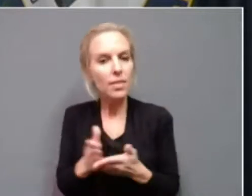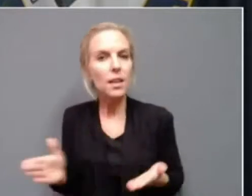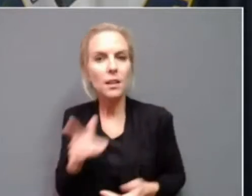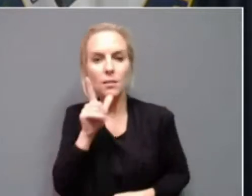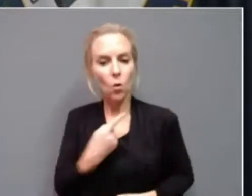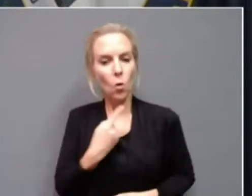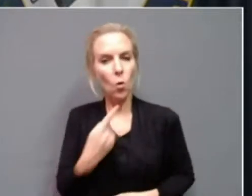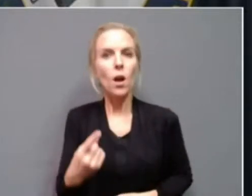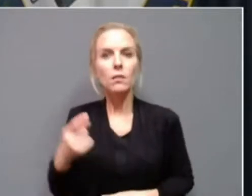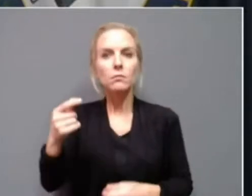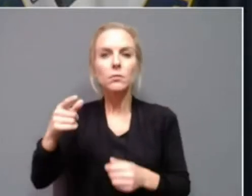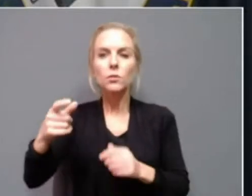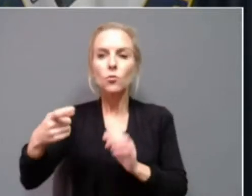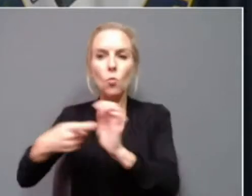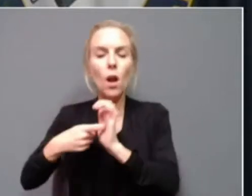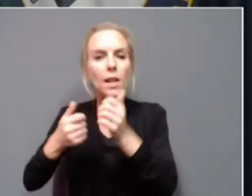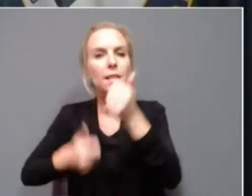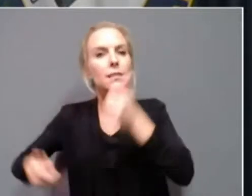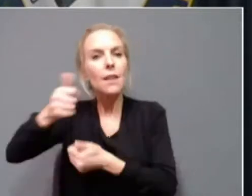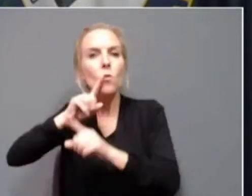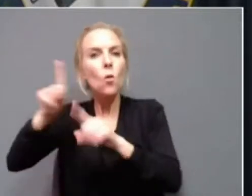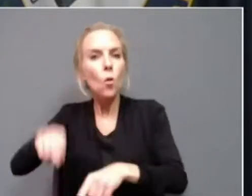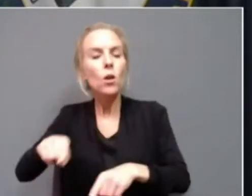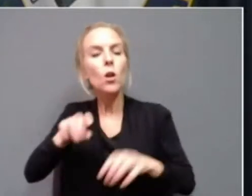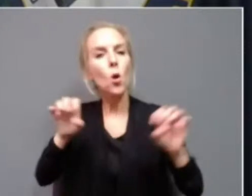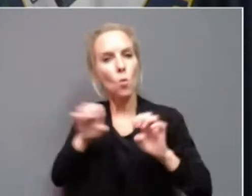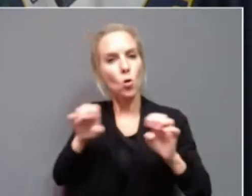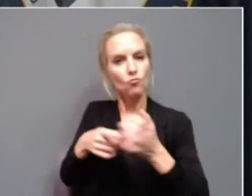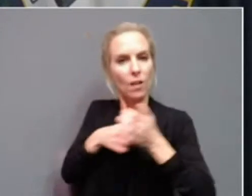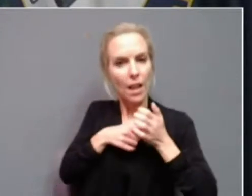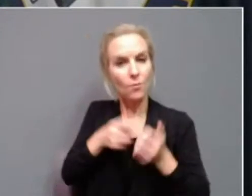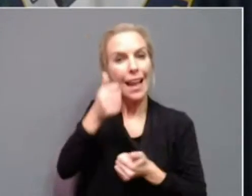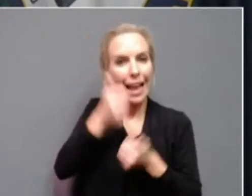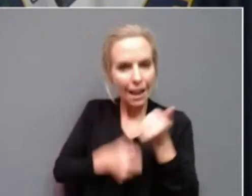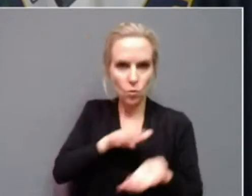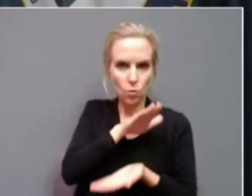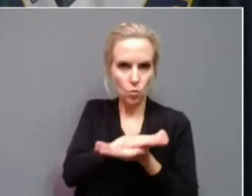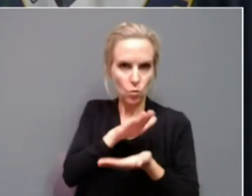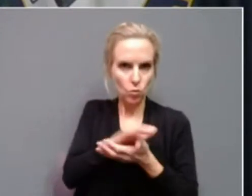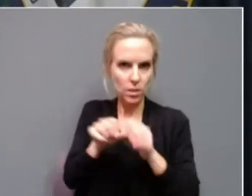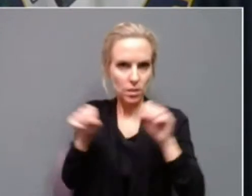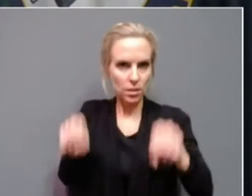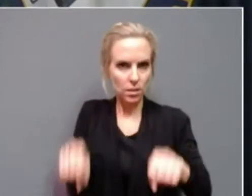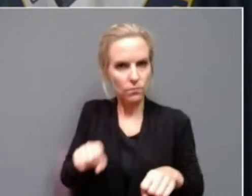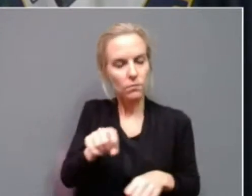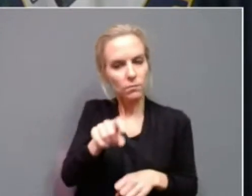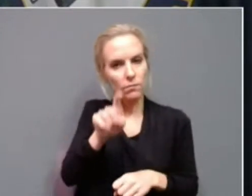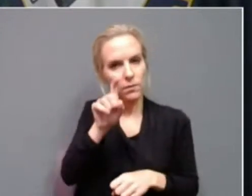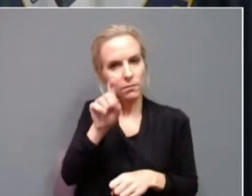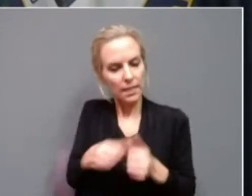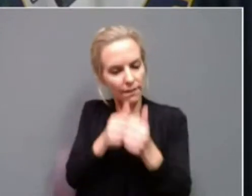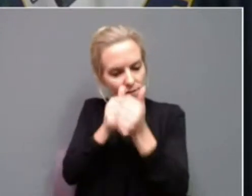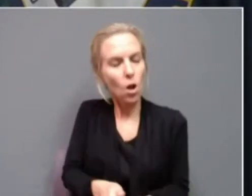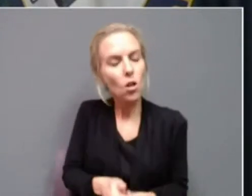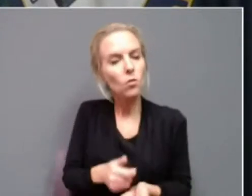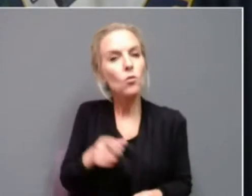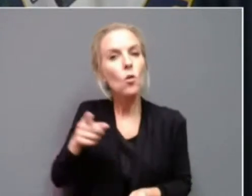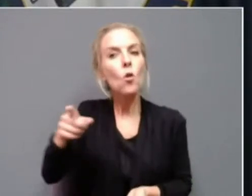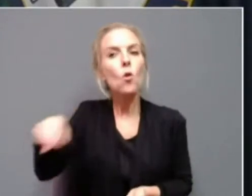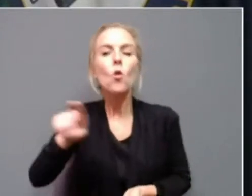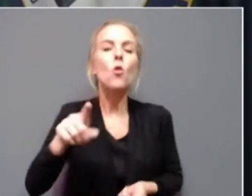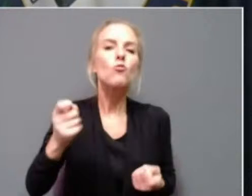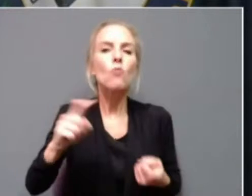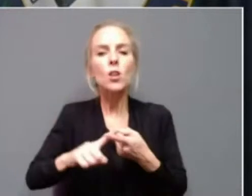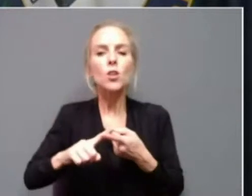order, but an emergency regulation out there. So every school system, you need to be following this. Those that are trying to find a way